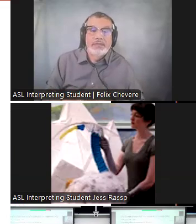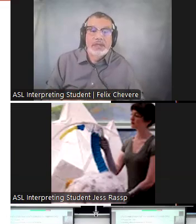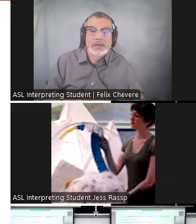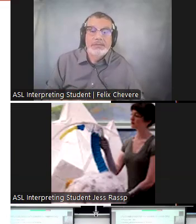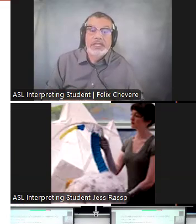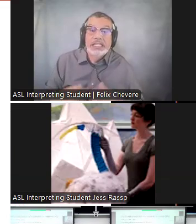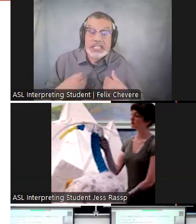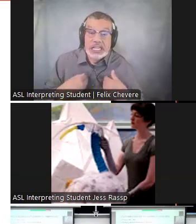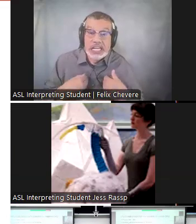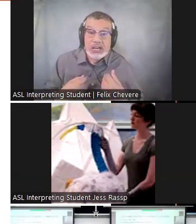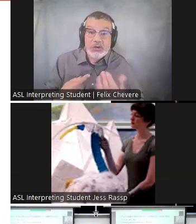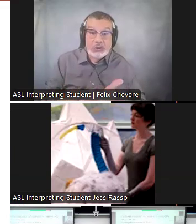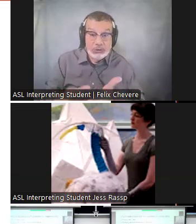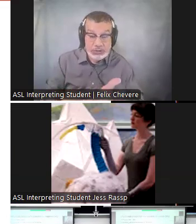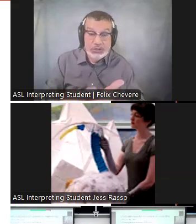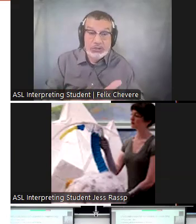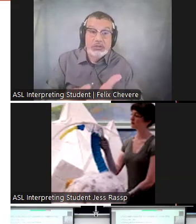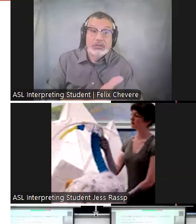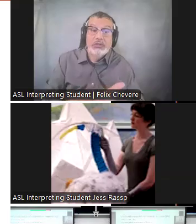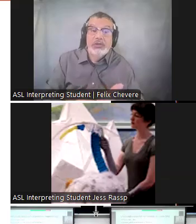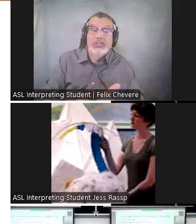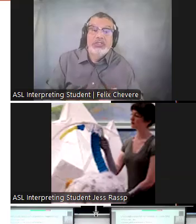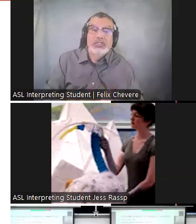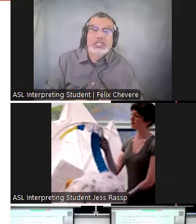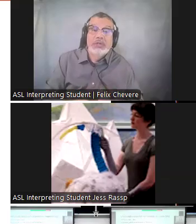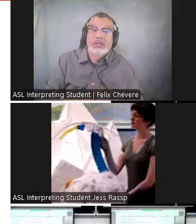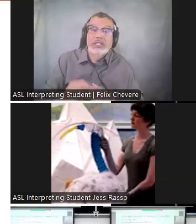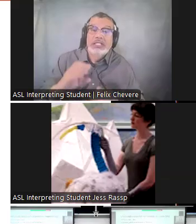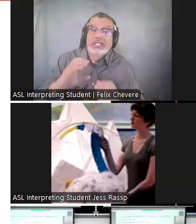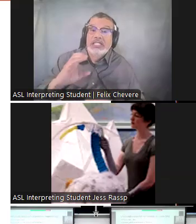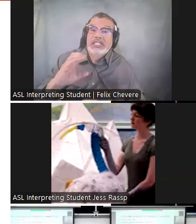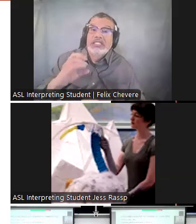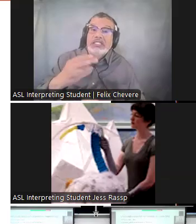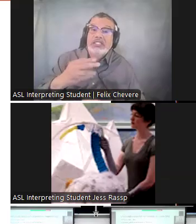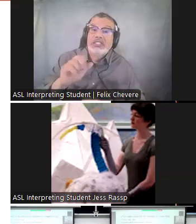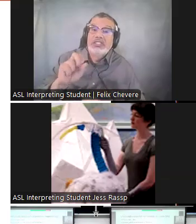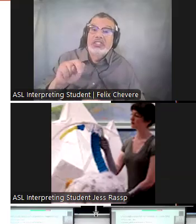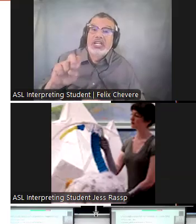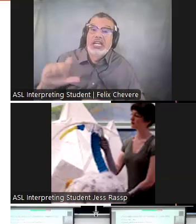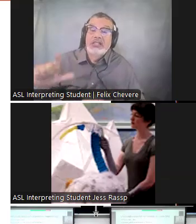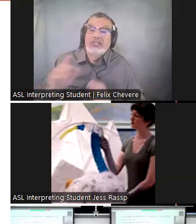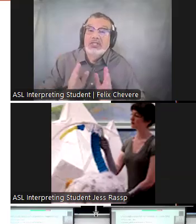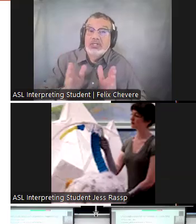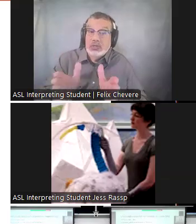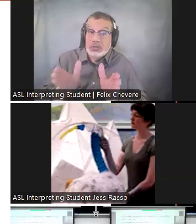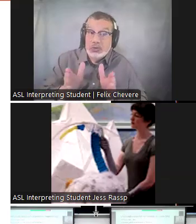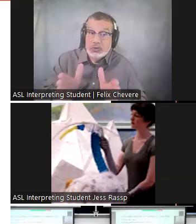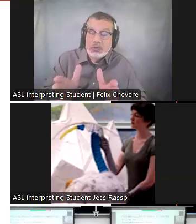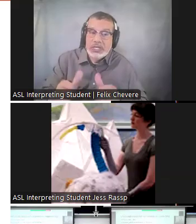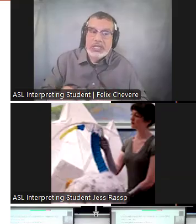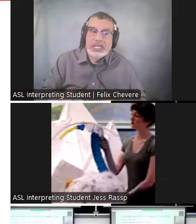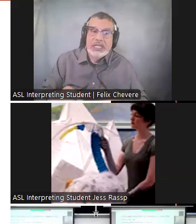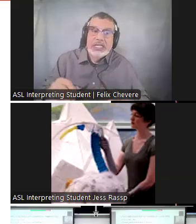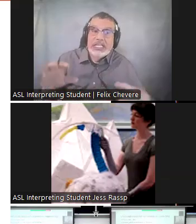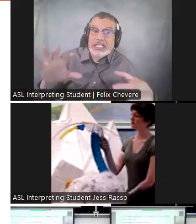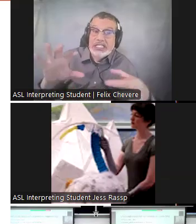so now I'm going to start talking a little bit about the channel that the aptamen binds to. So in